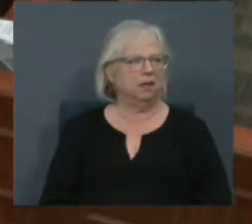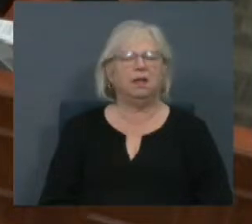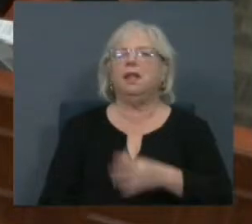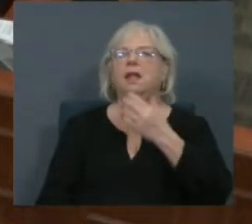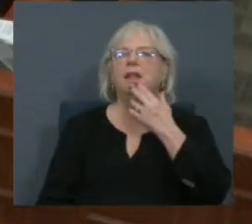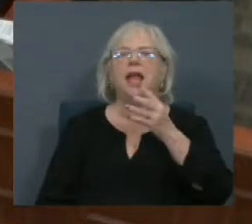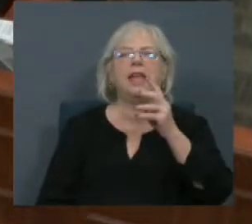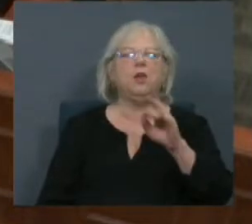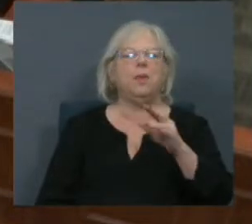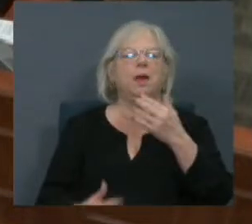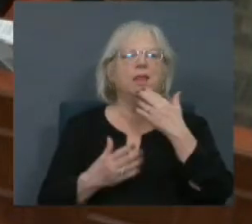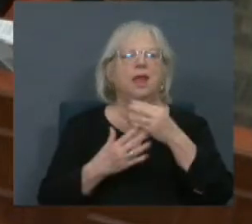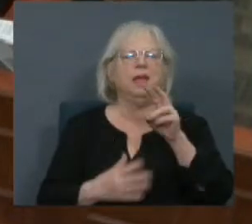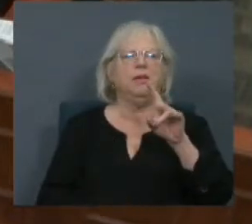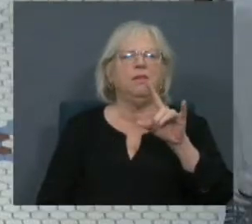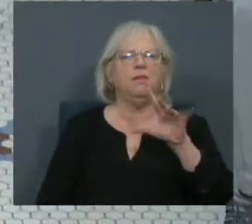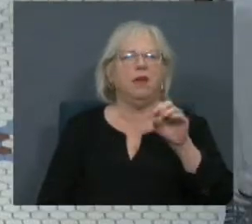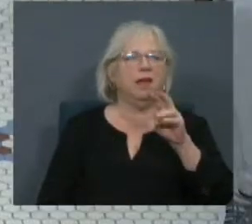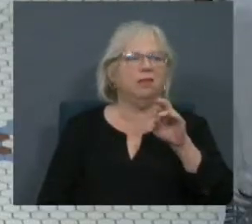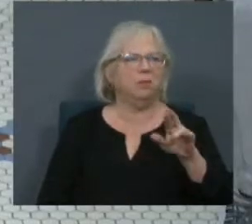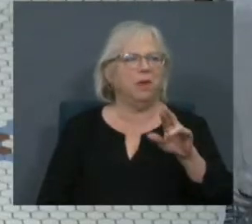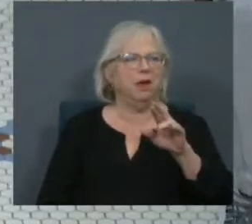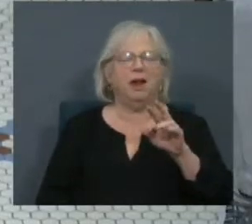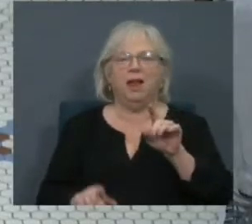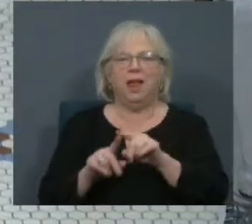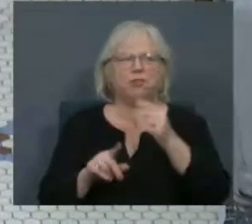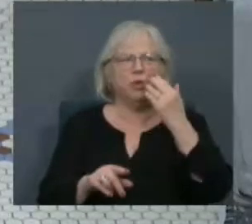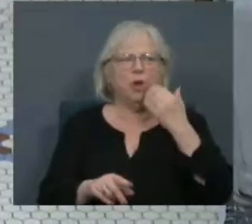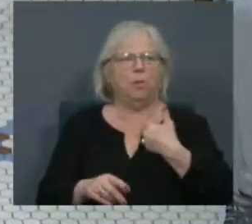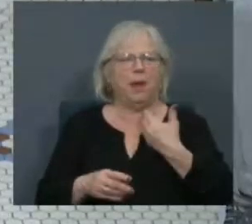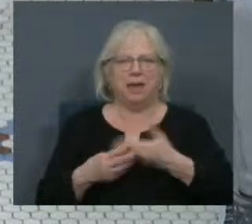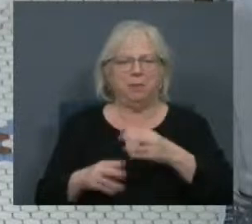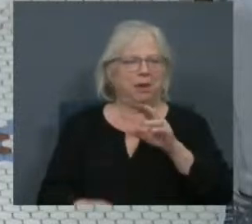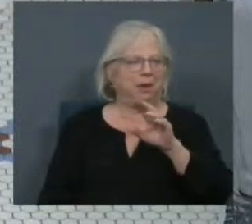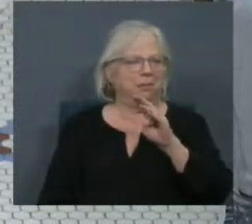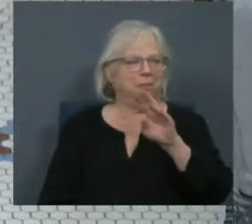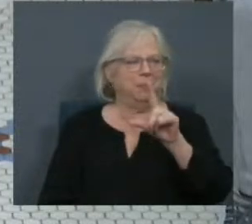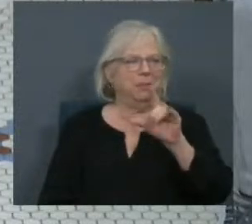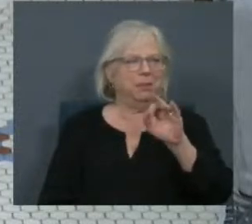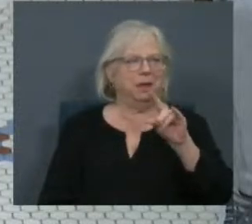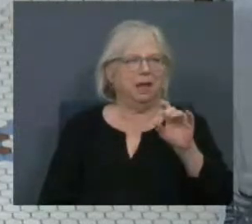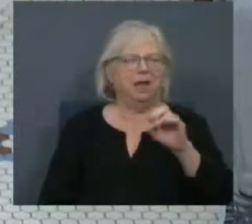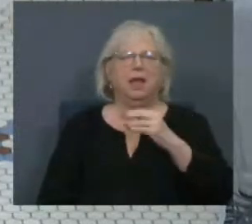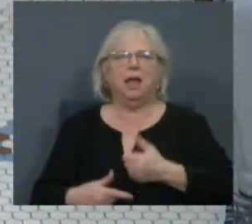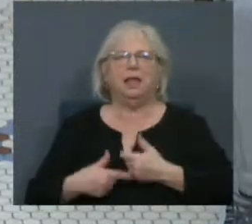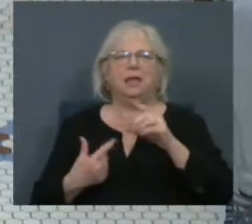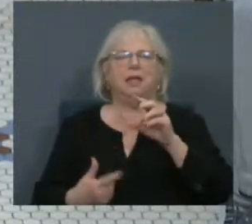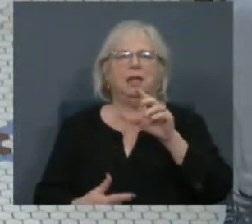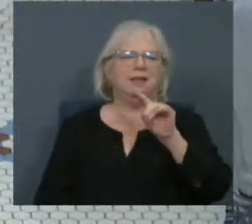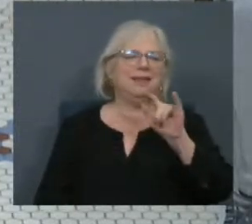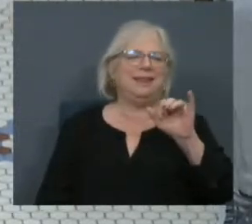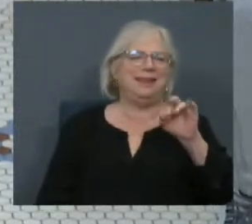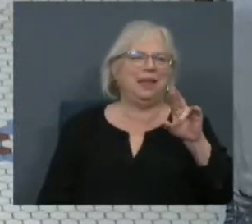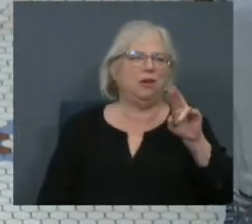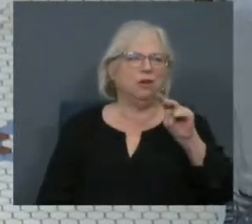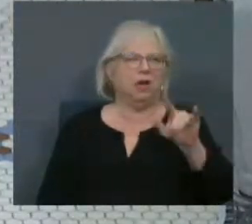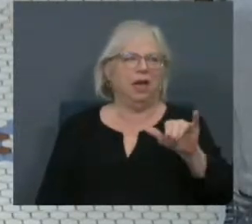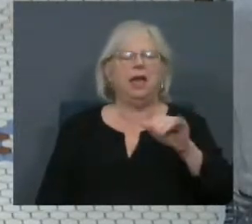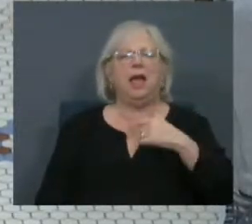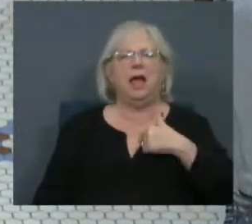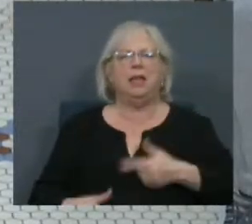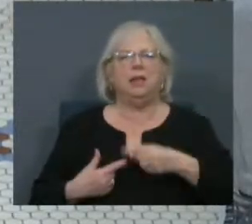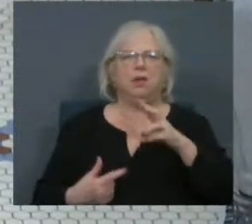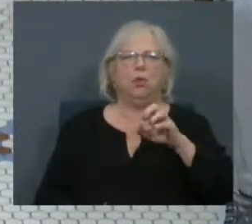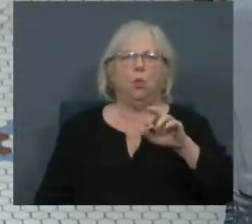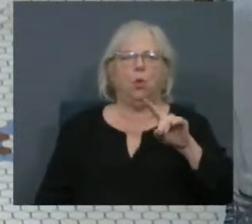Thank you, Mayor. Thank you, Vice Mayor and City Board. As you all know, my name is Blake Tierney. I live in Ward 1. I am here to speak against item number